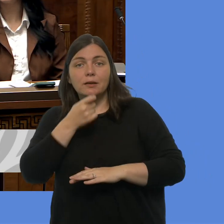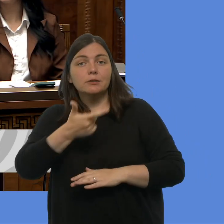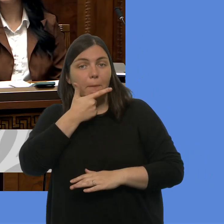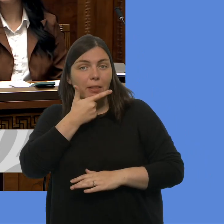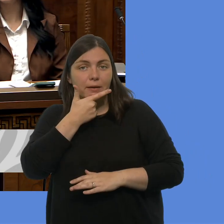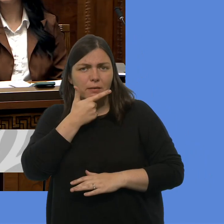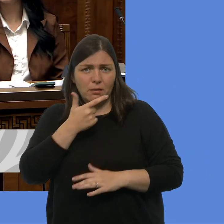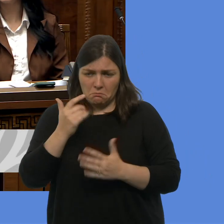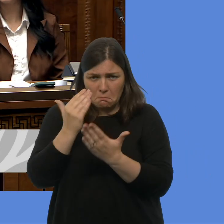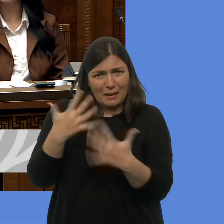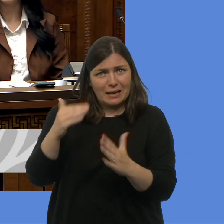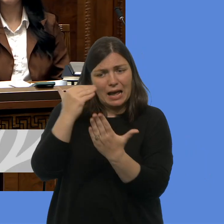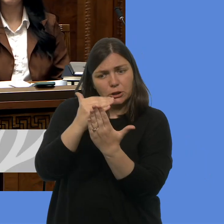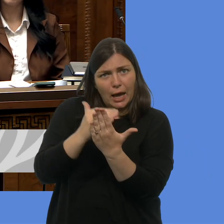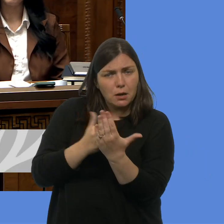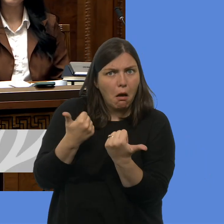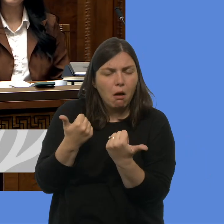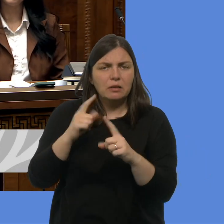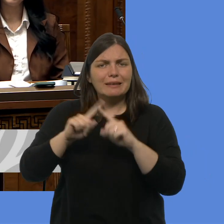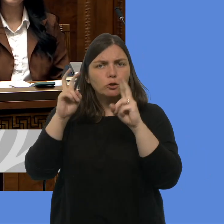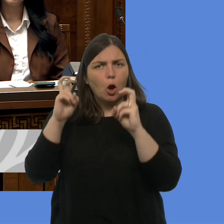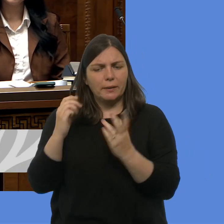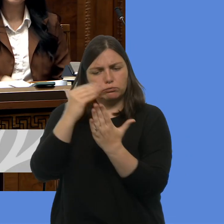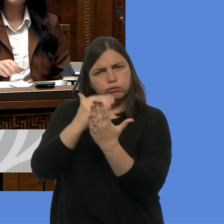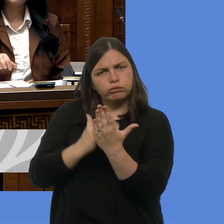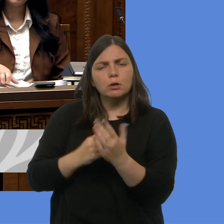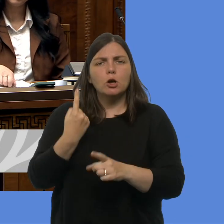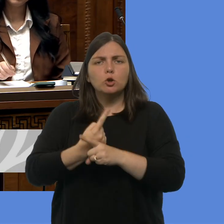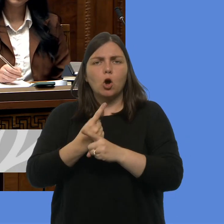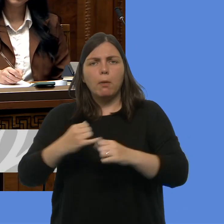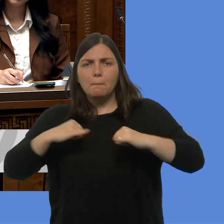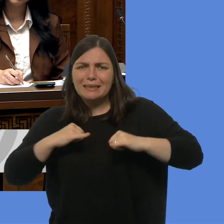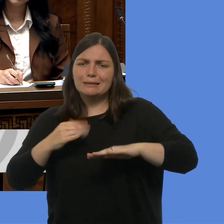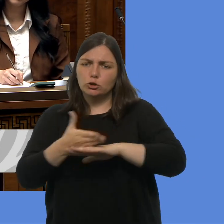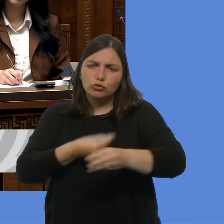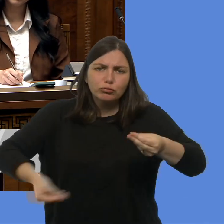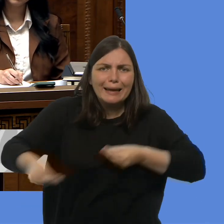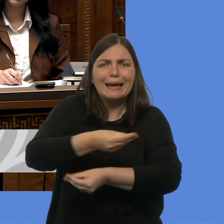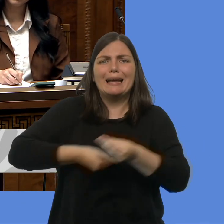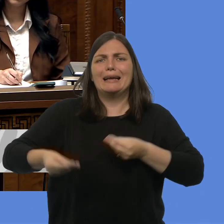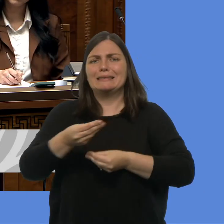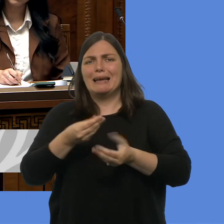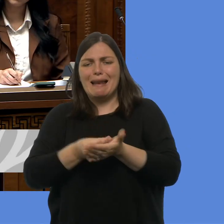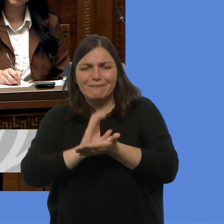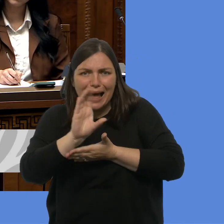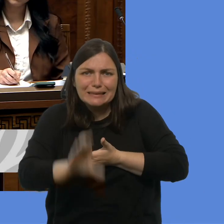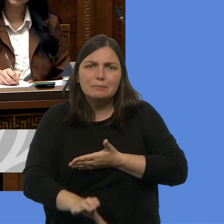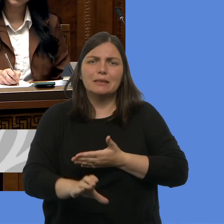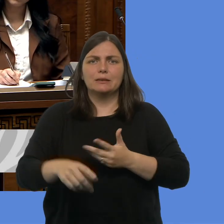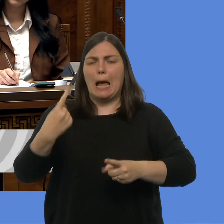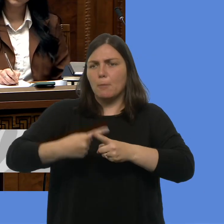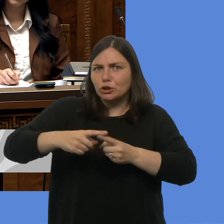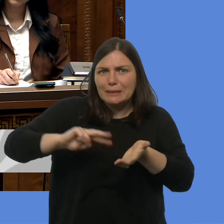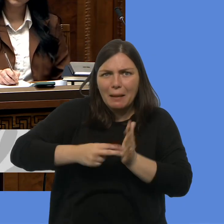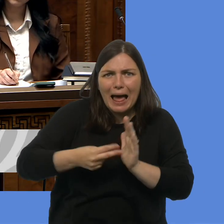very good agenda for that meeting, and we discussed topics including business and trade, infrastructure and investment, emergency planning and preparedness,